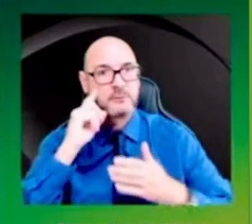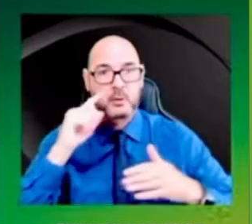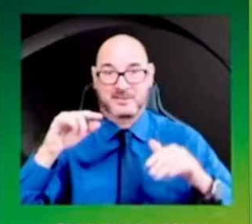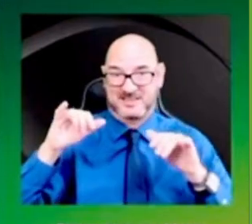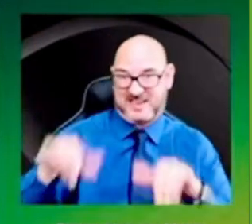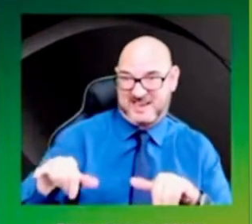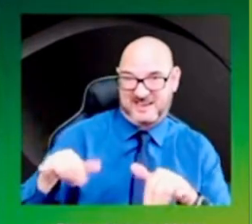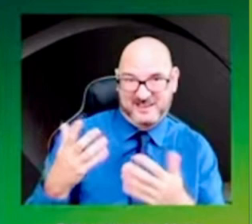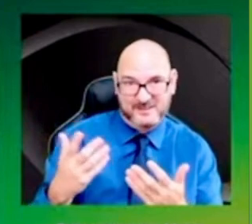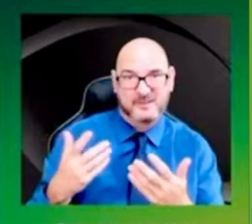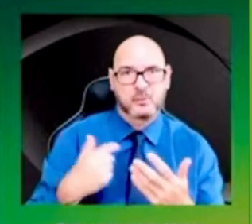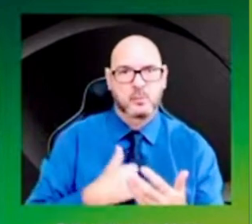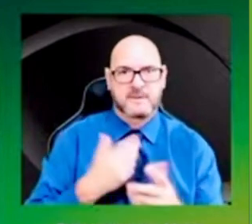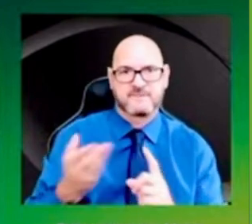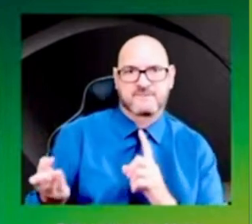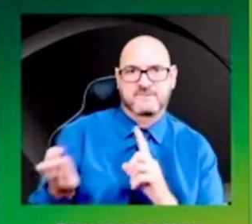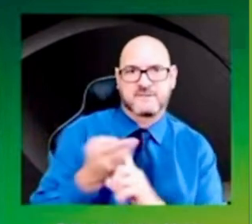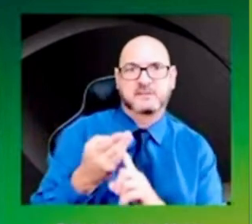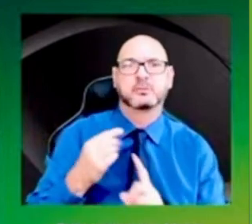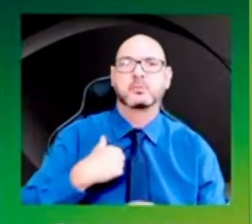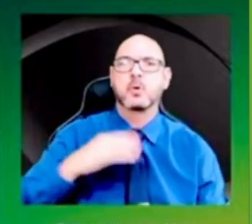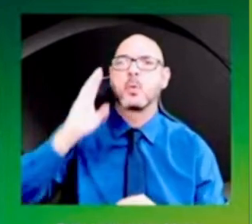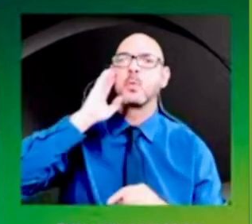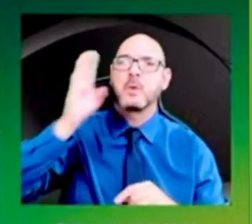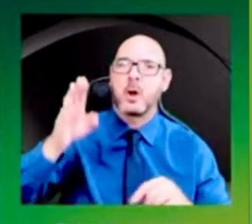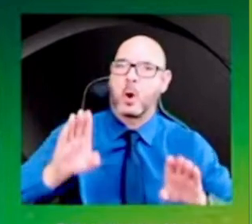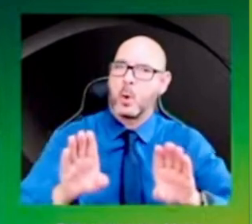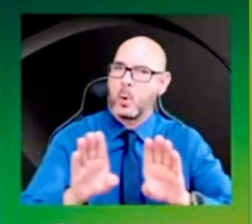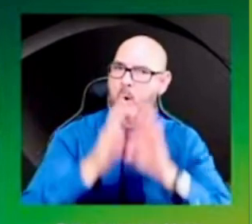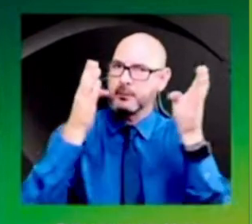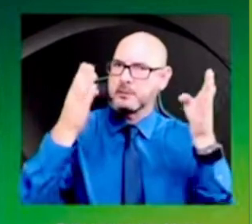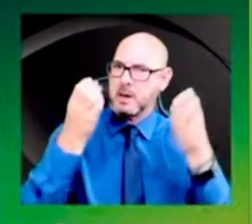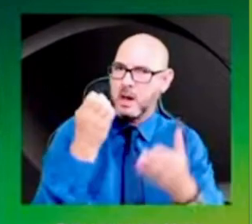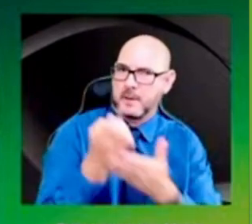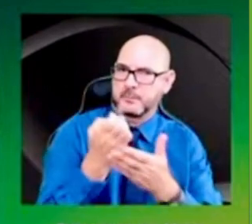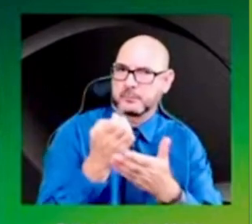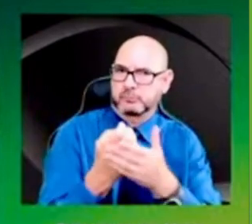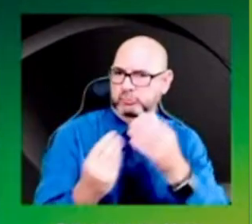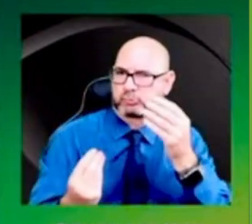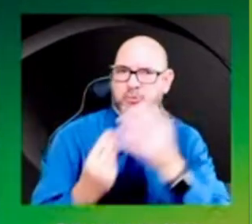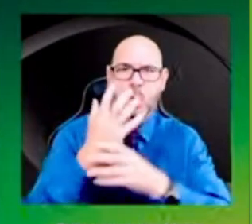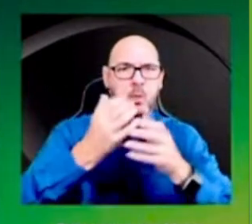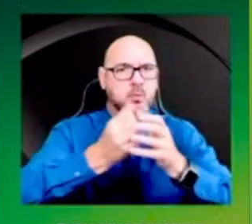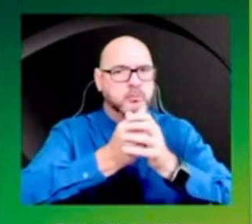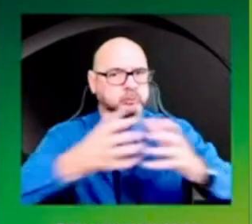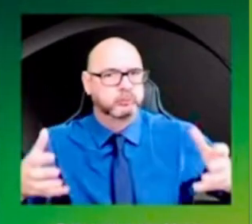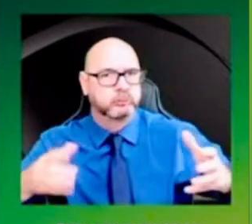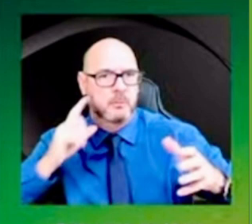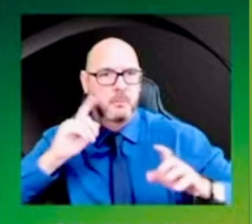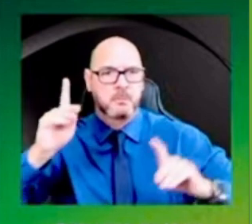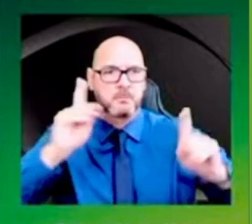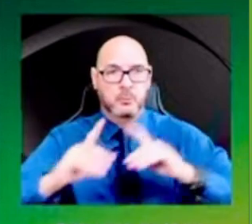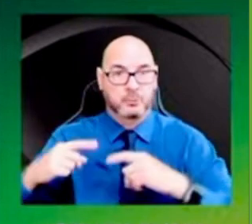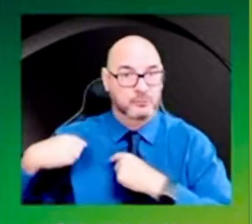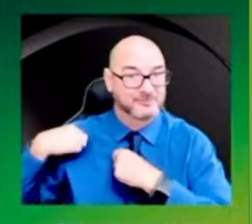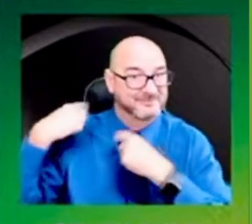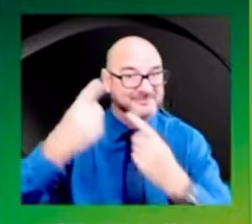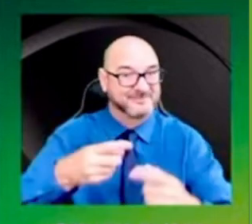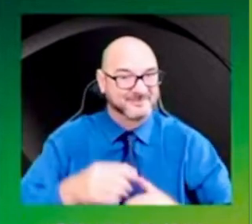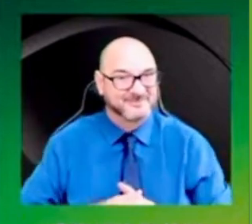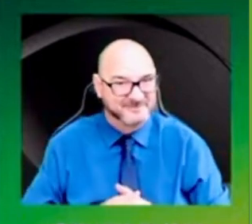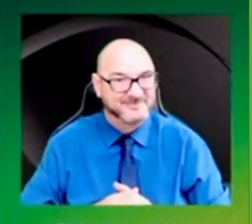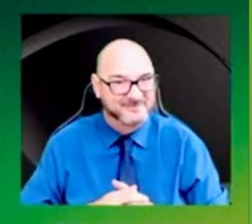the incredible economic growth and opportunities that we have seen thus far to the benefit of the entire